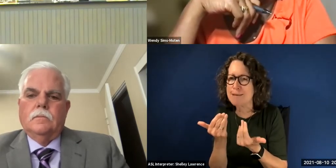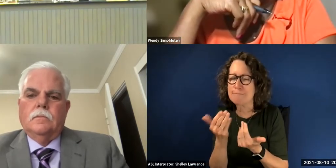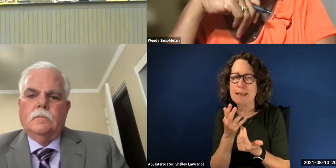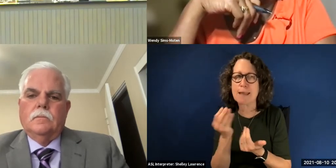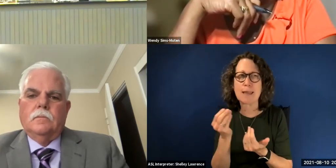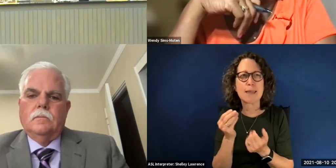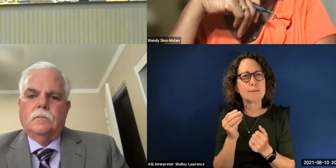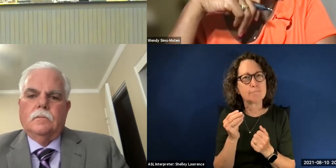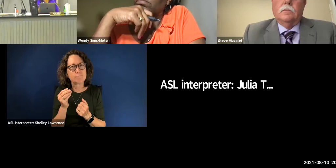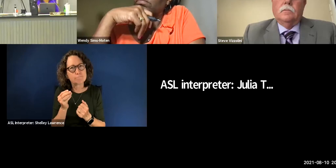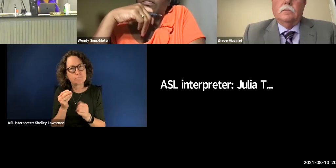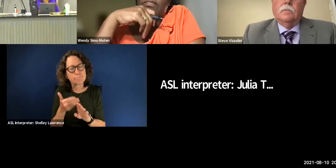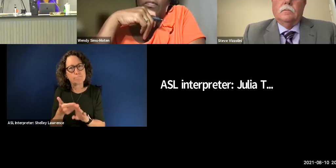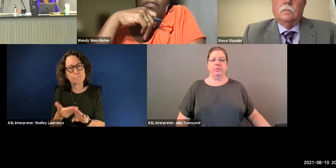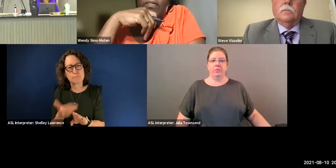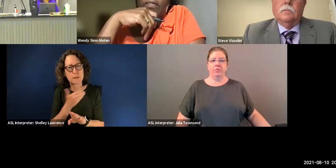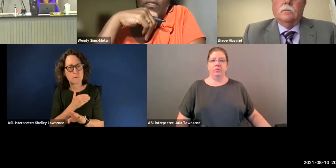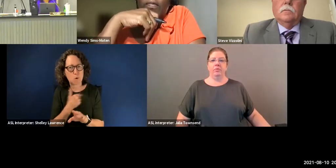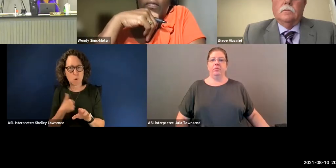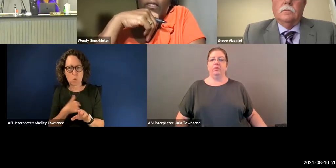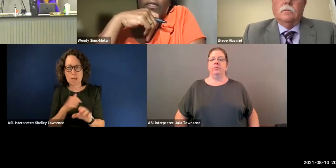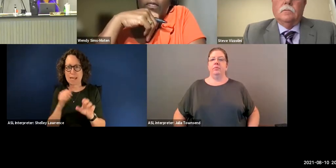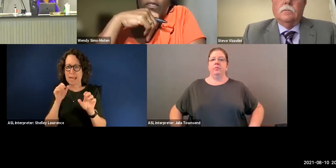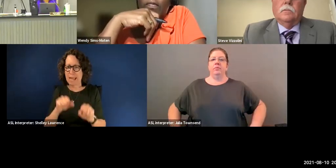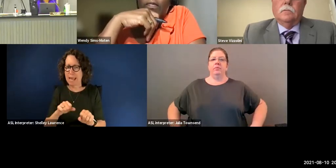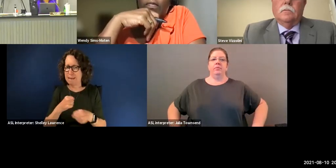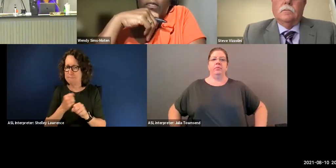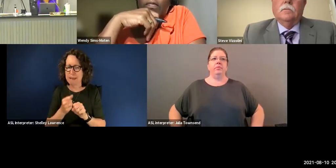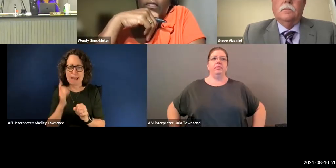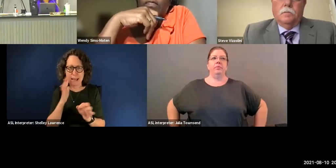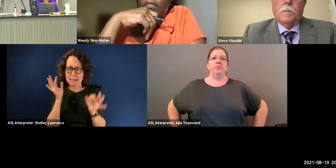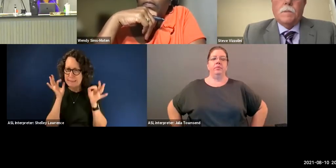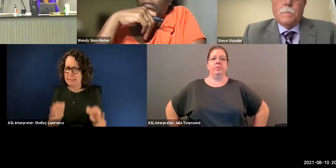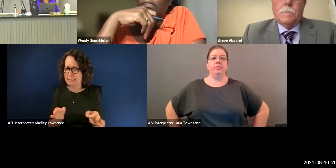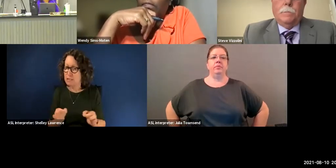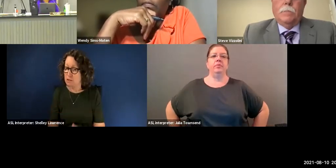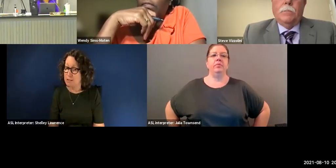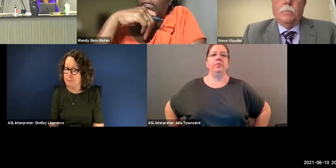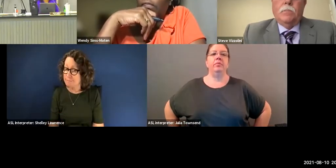and, before we are able to make a decision.